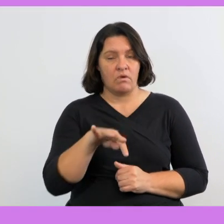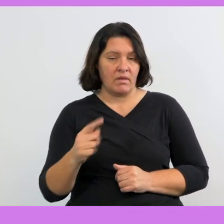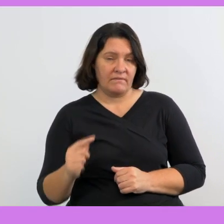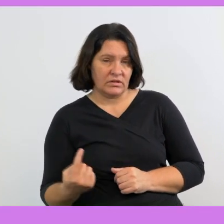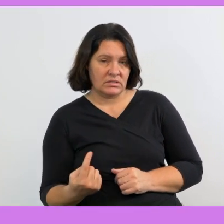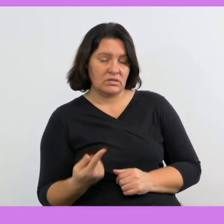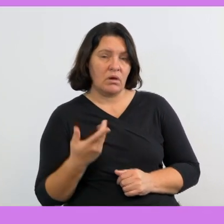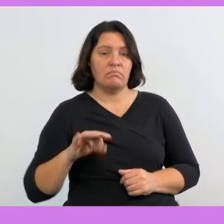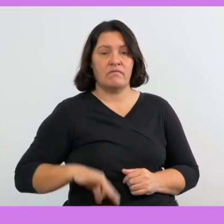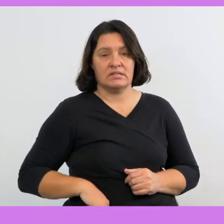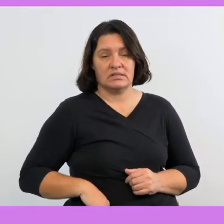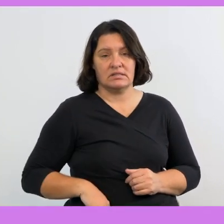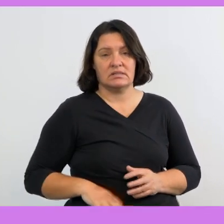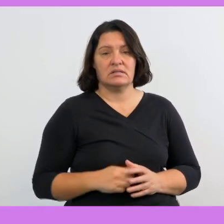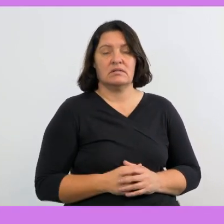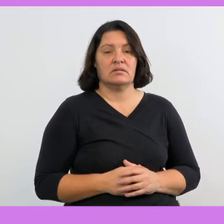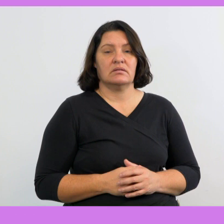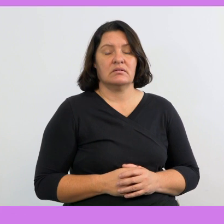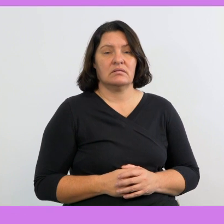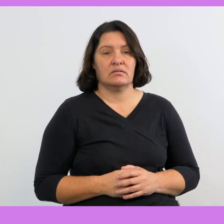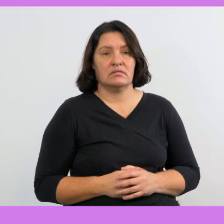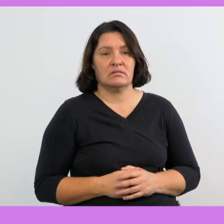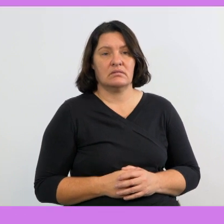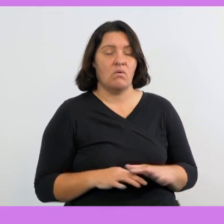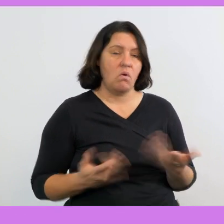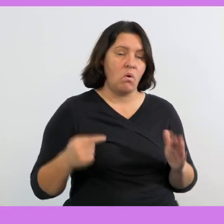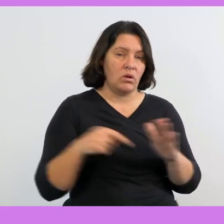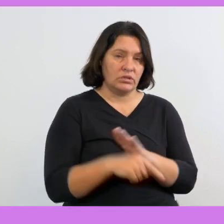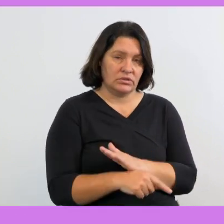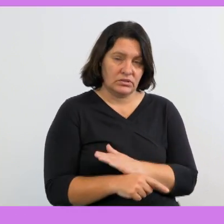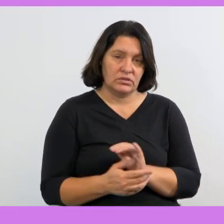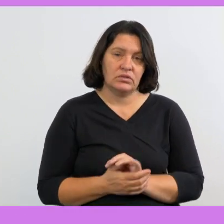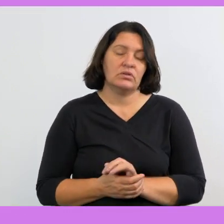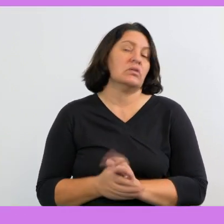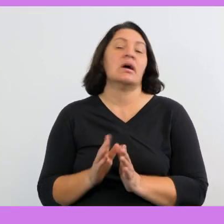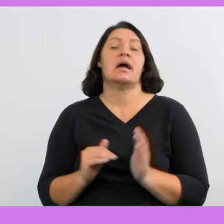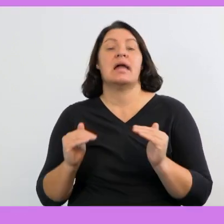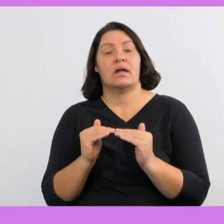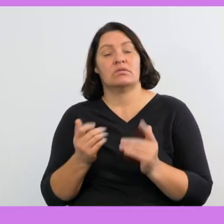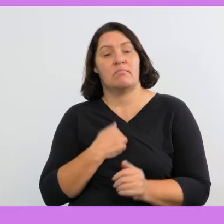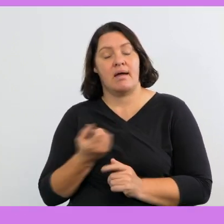question quickly. So remember, formula first. So I'll say profit